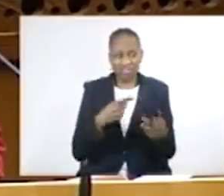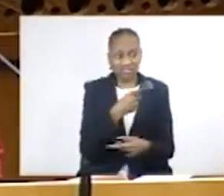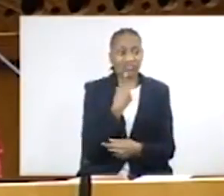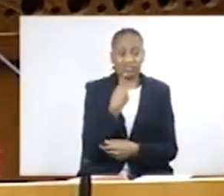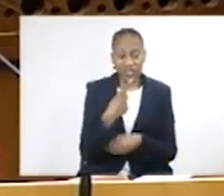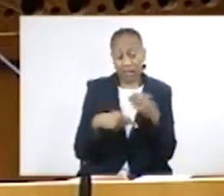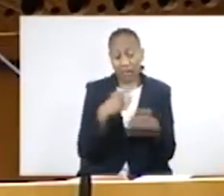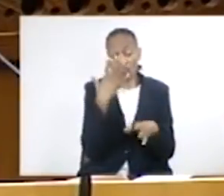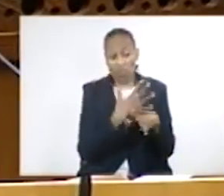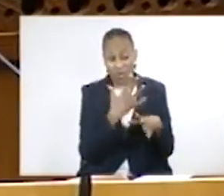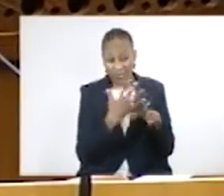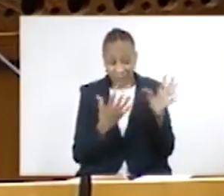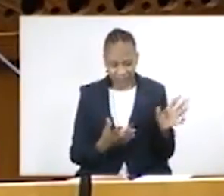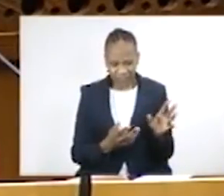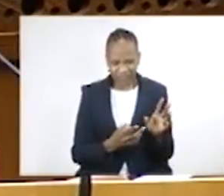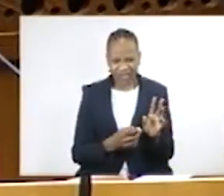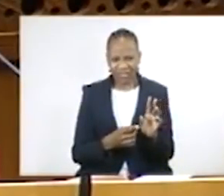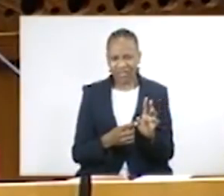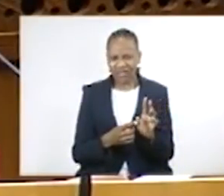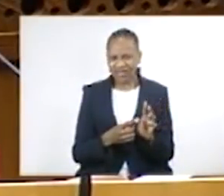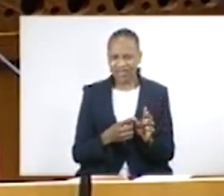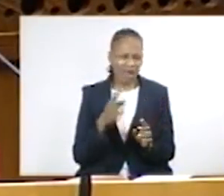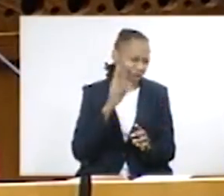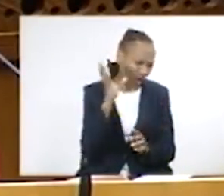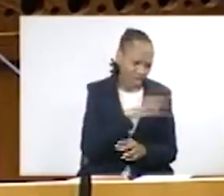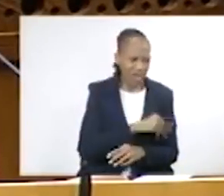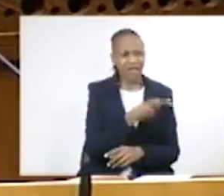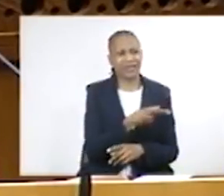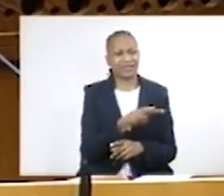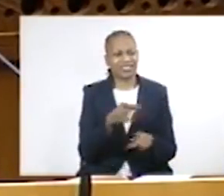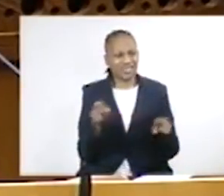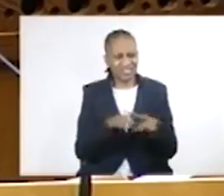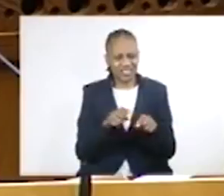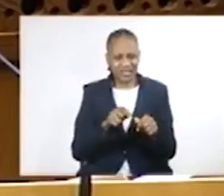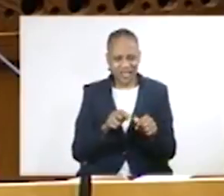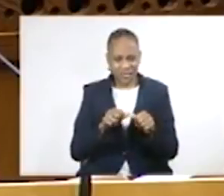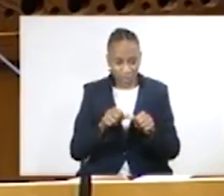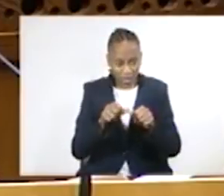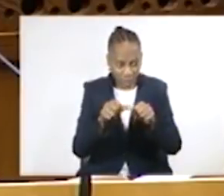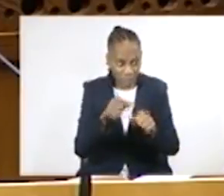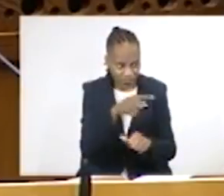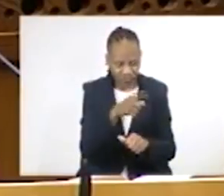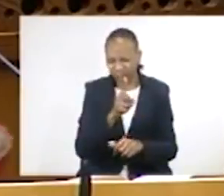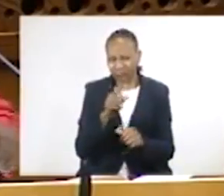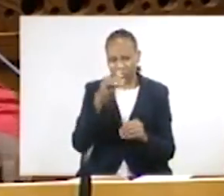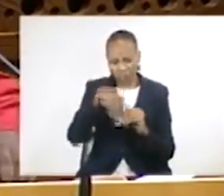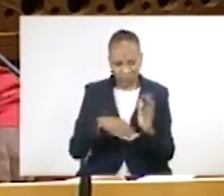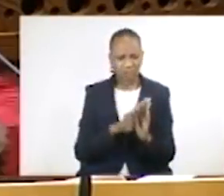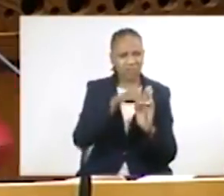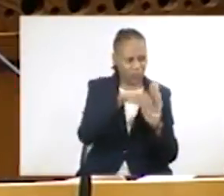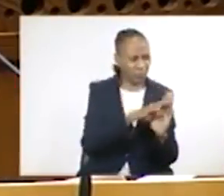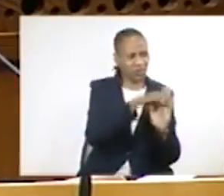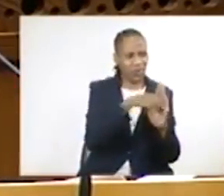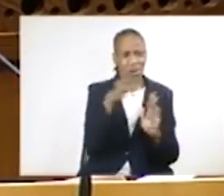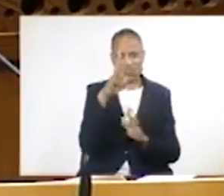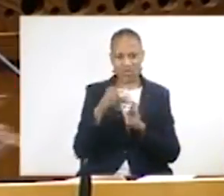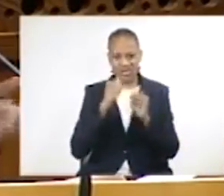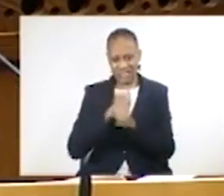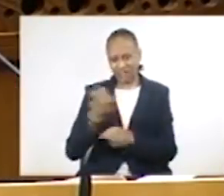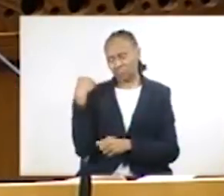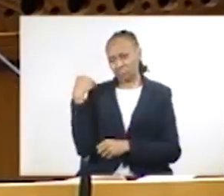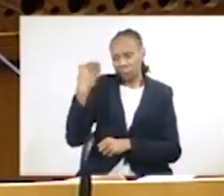unable, and majority of those who are employed are paid very low salaries. Mr. President,